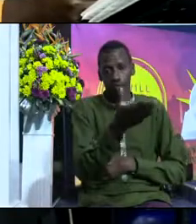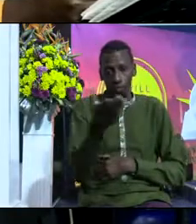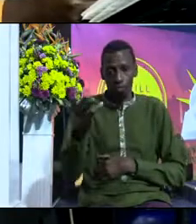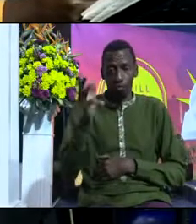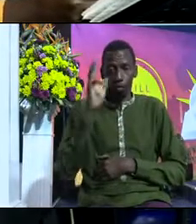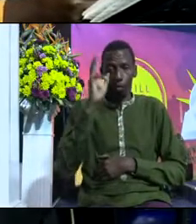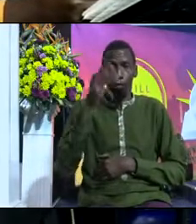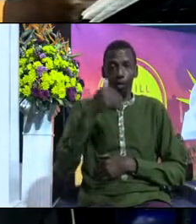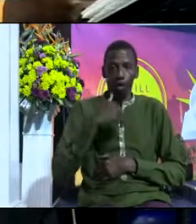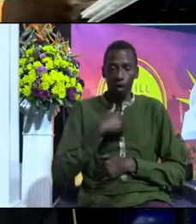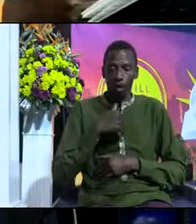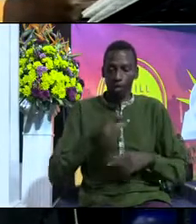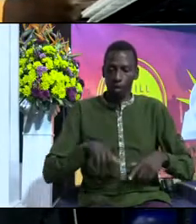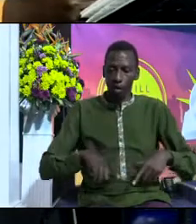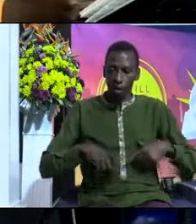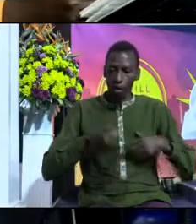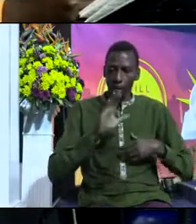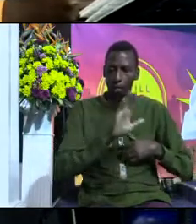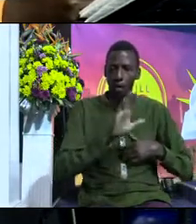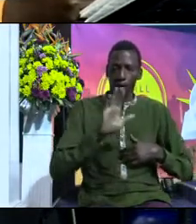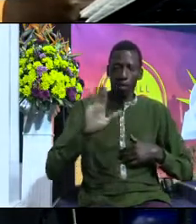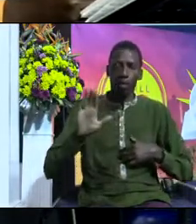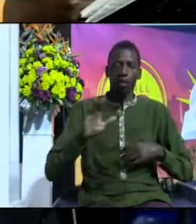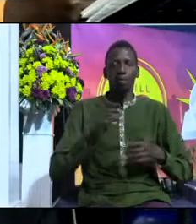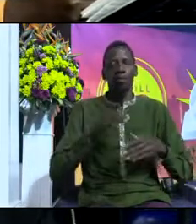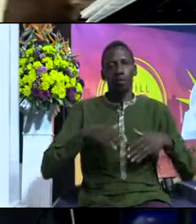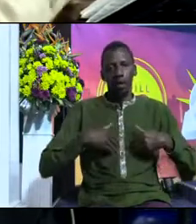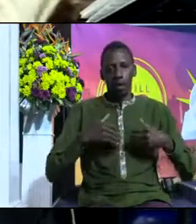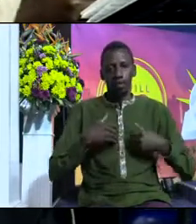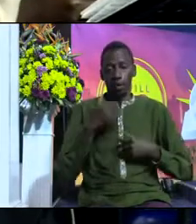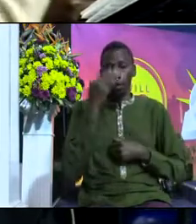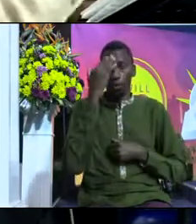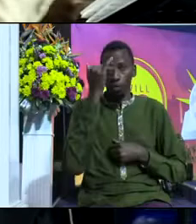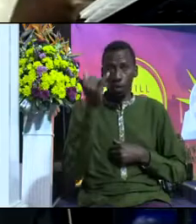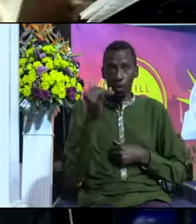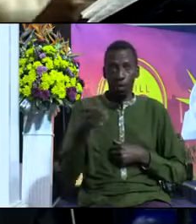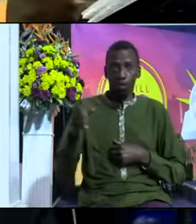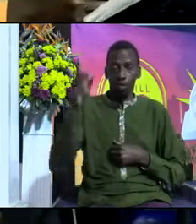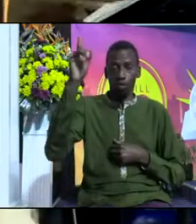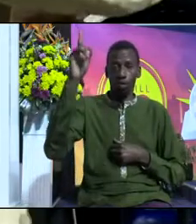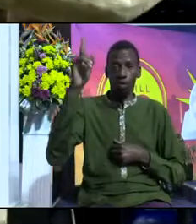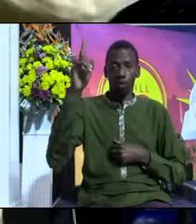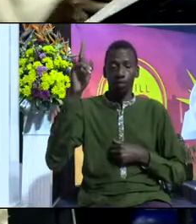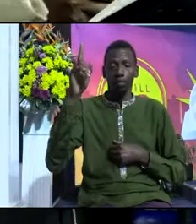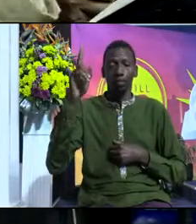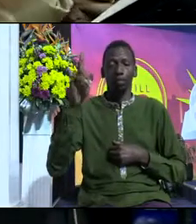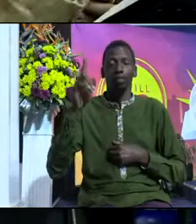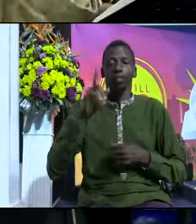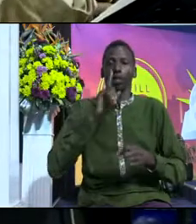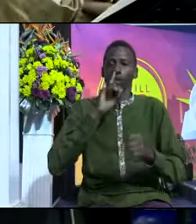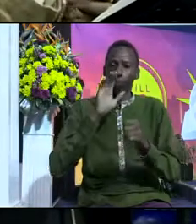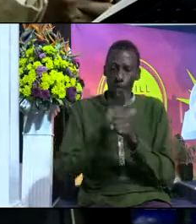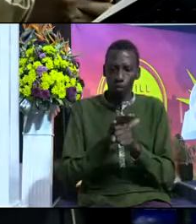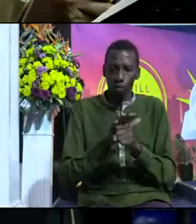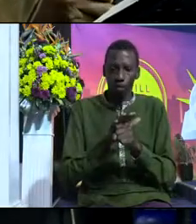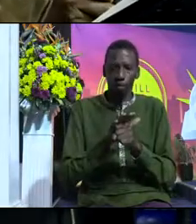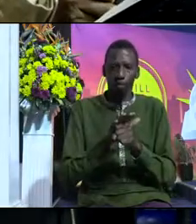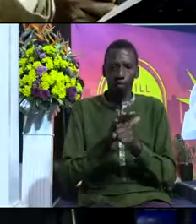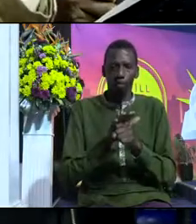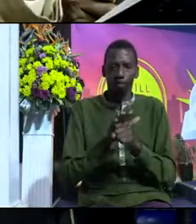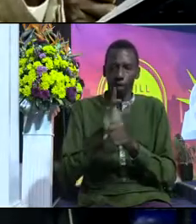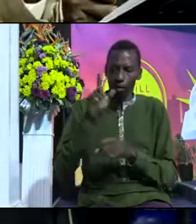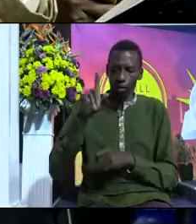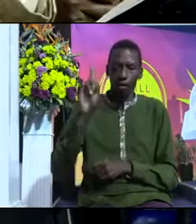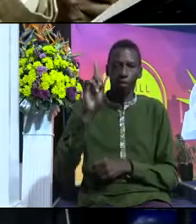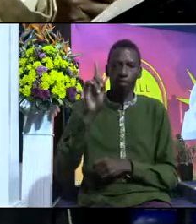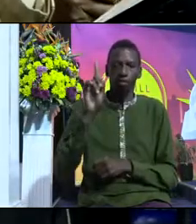happier existence. Because God has obligated himself to come into your home and